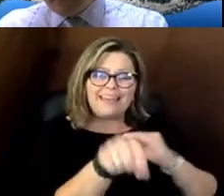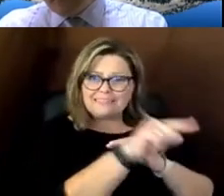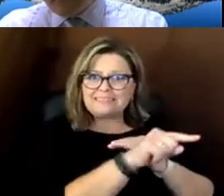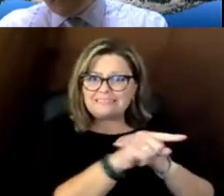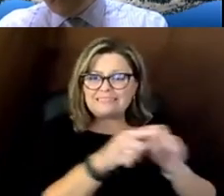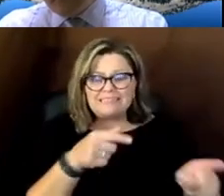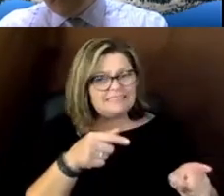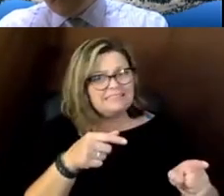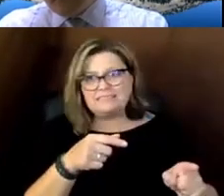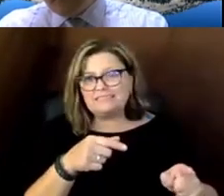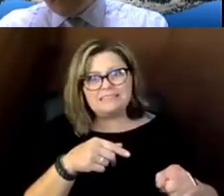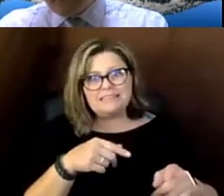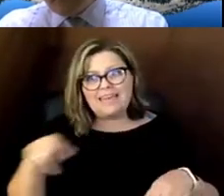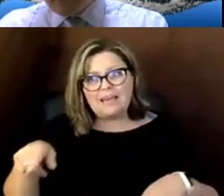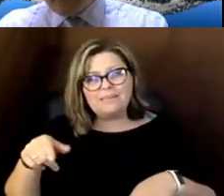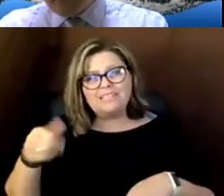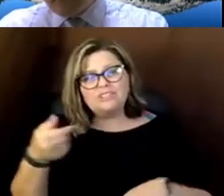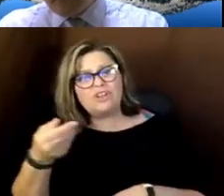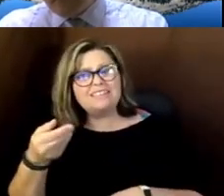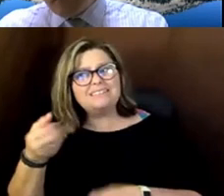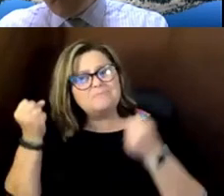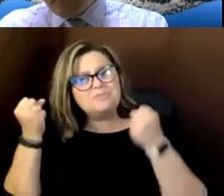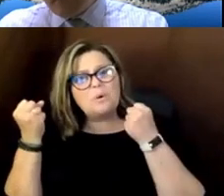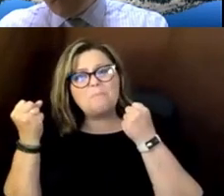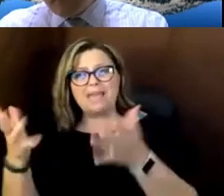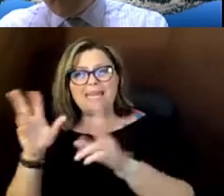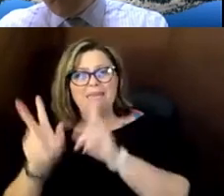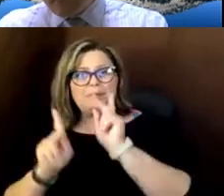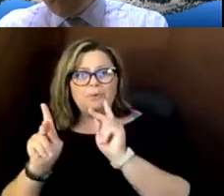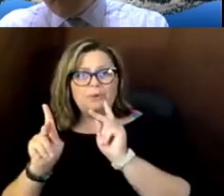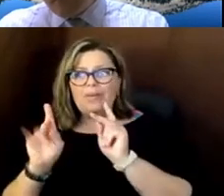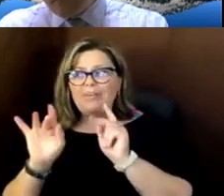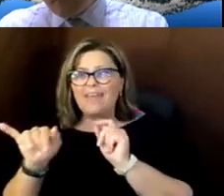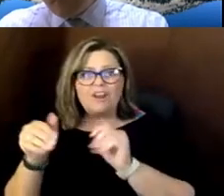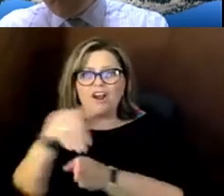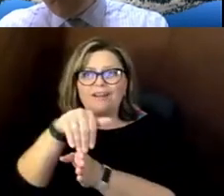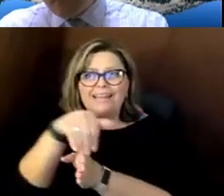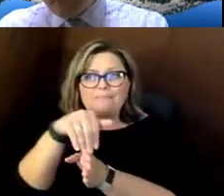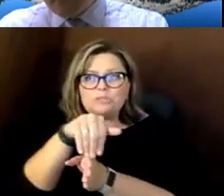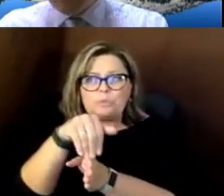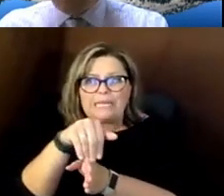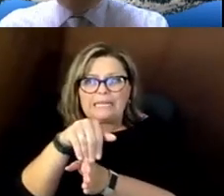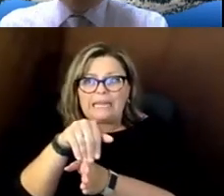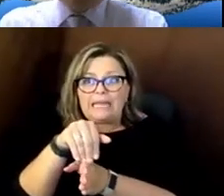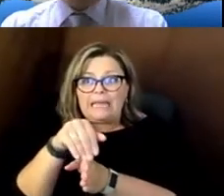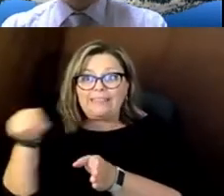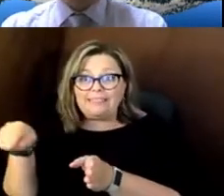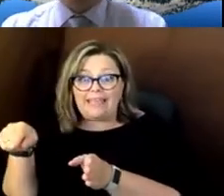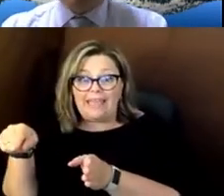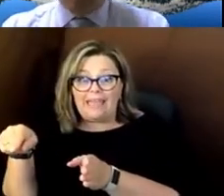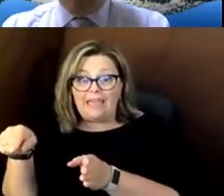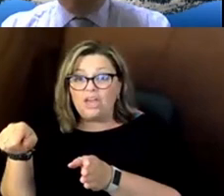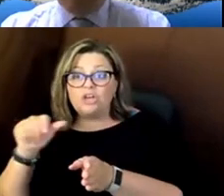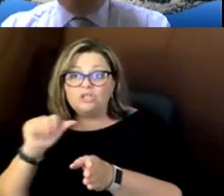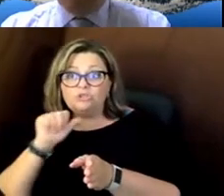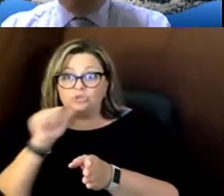Tatiana referenced, you know, the trapped and the gapped, where they don't qualify for this, but they don't make enough for the other. And that's